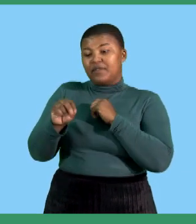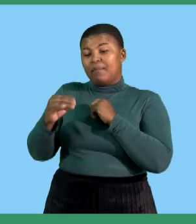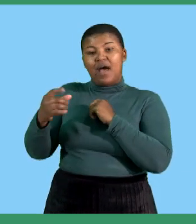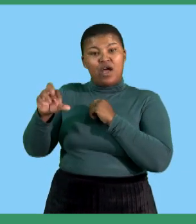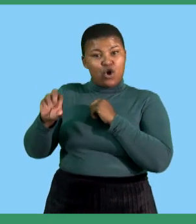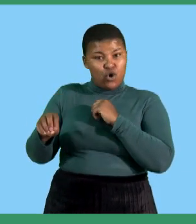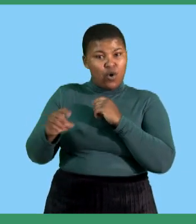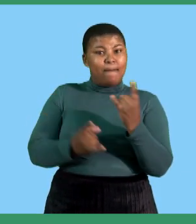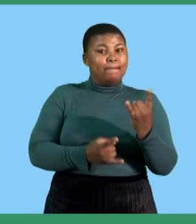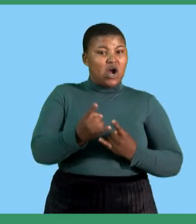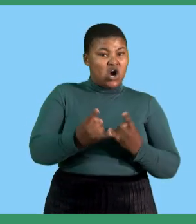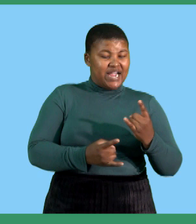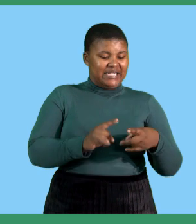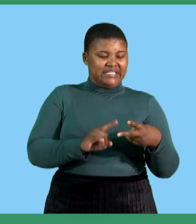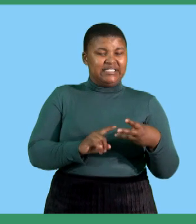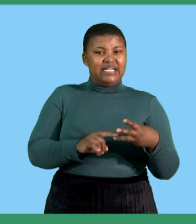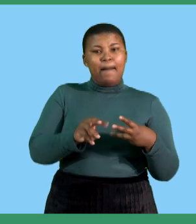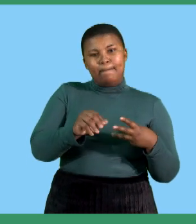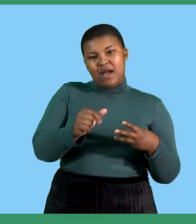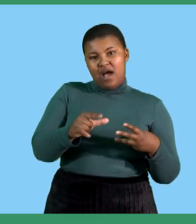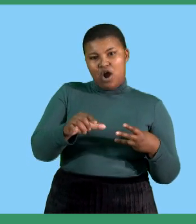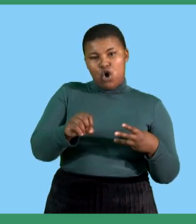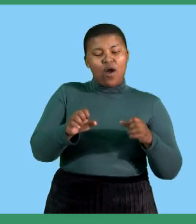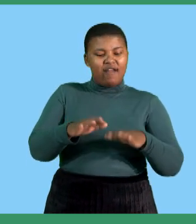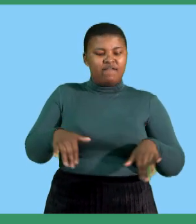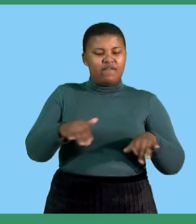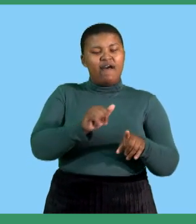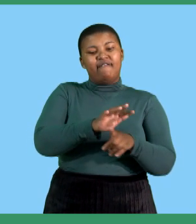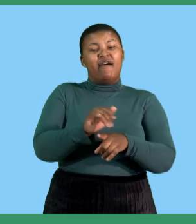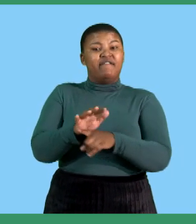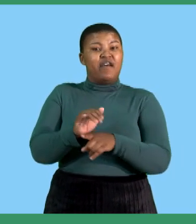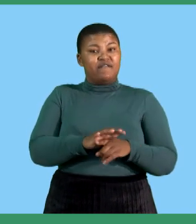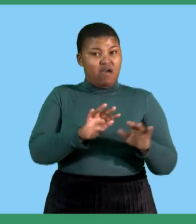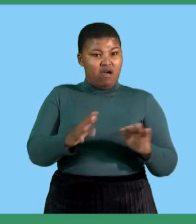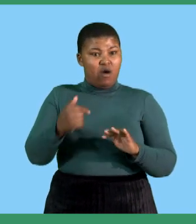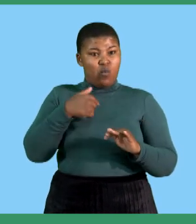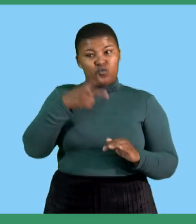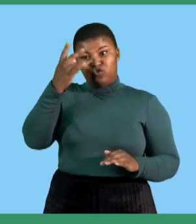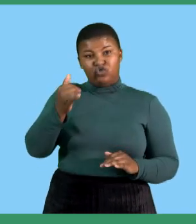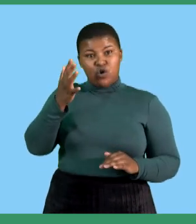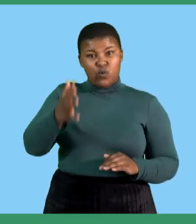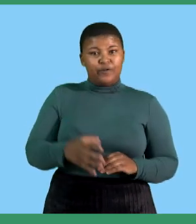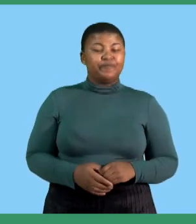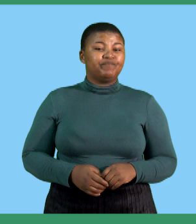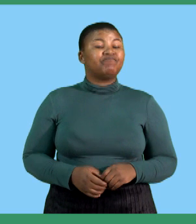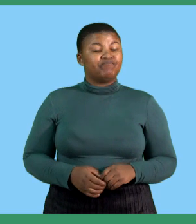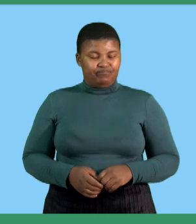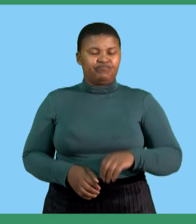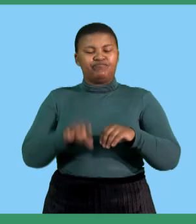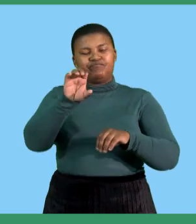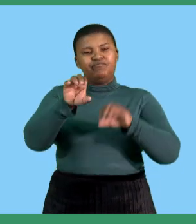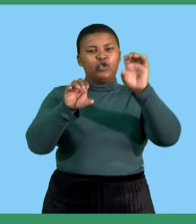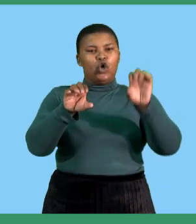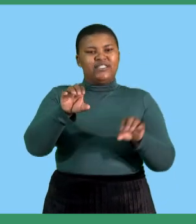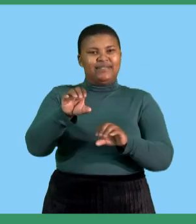and the macro environment. So that is our lesson objectives for this lesson, and here is our concept map. So we are going to